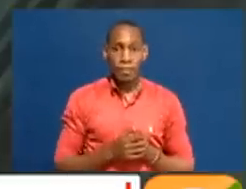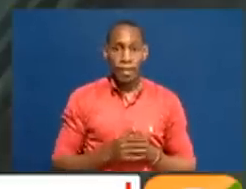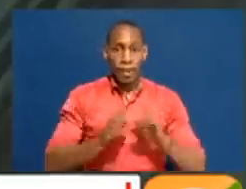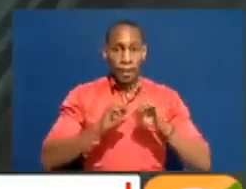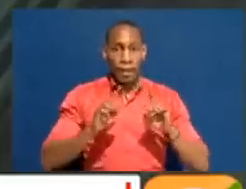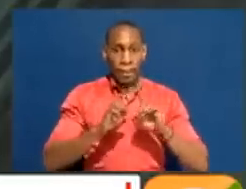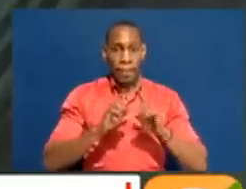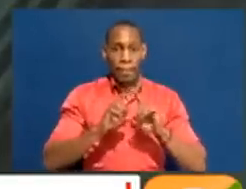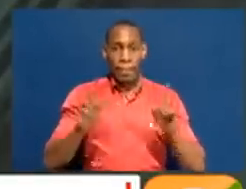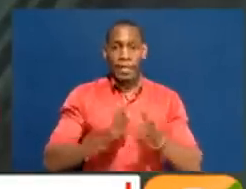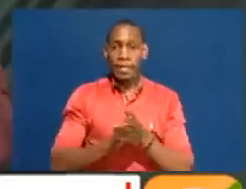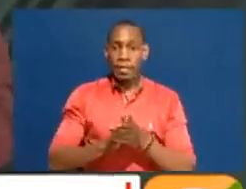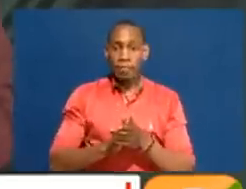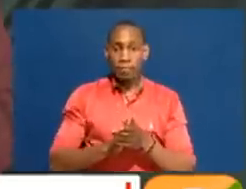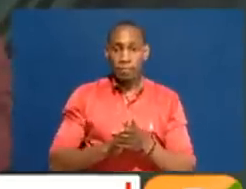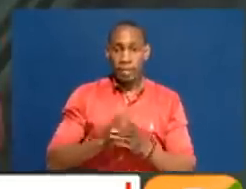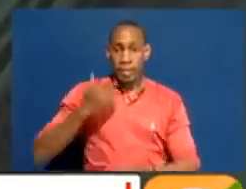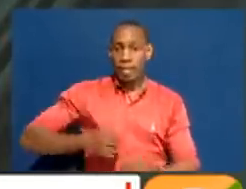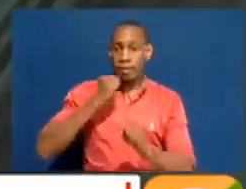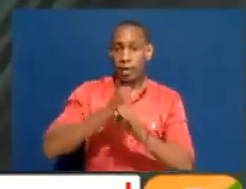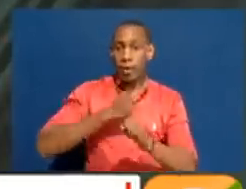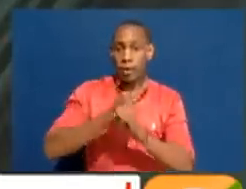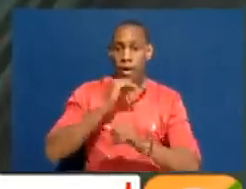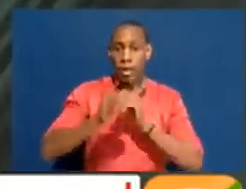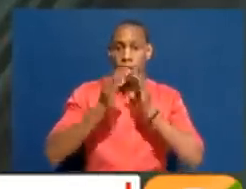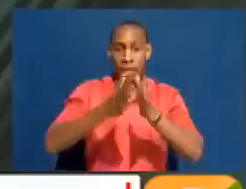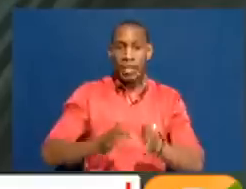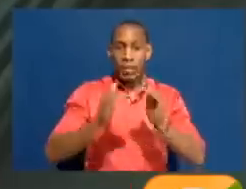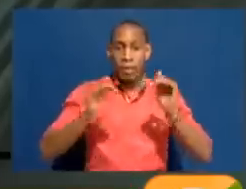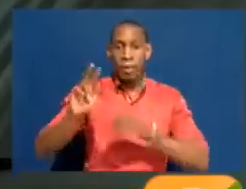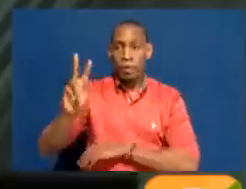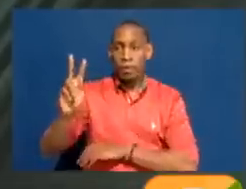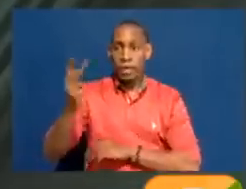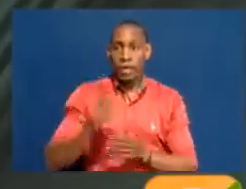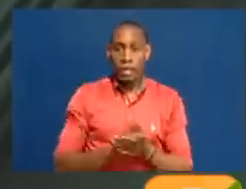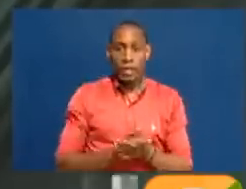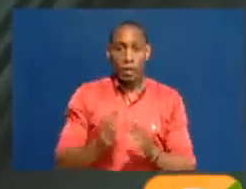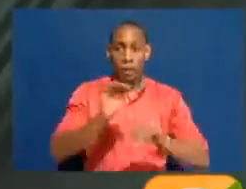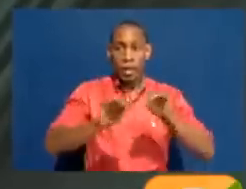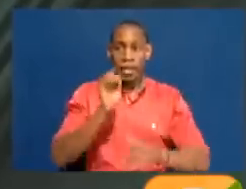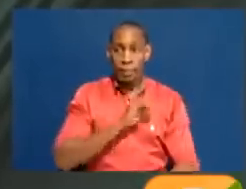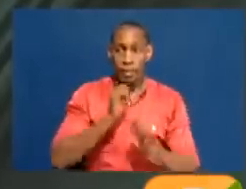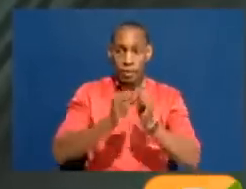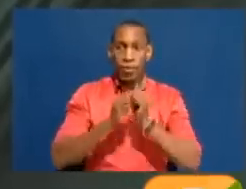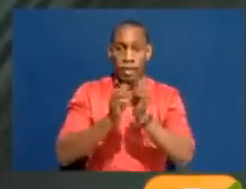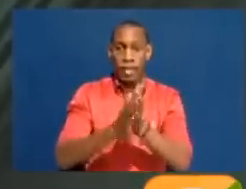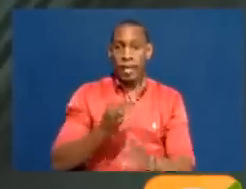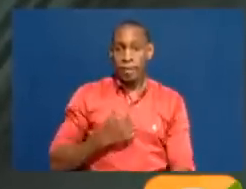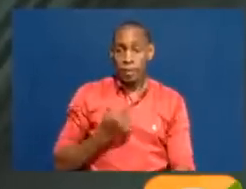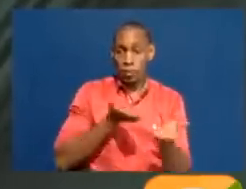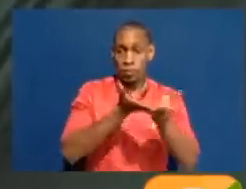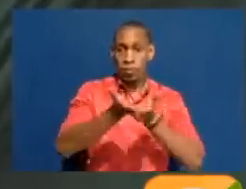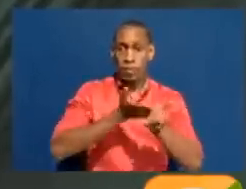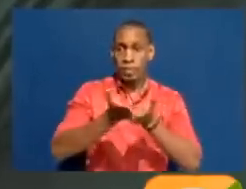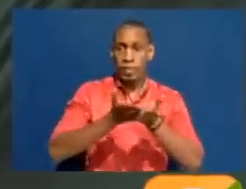I will work with all leaders of the Republic of Kenya that have been elected together with me to